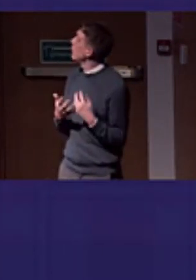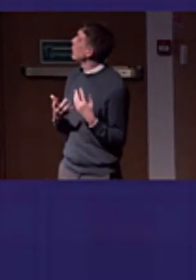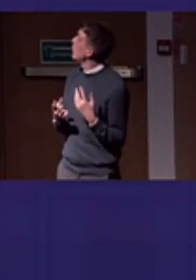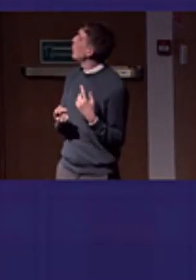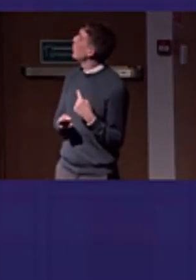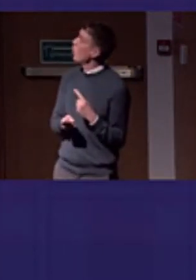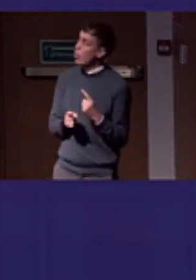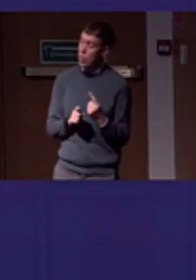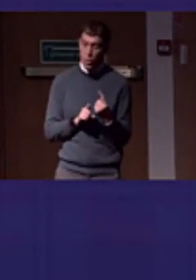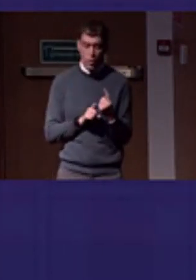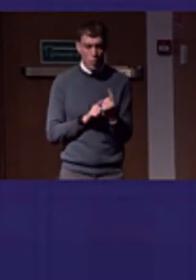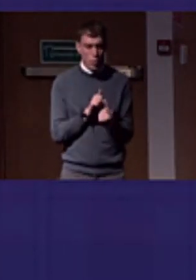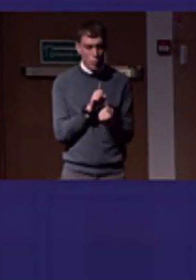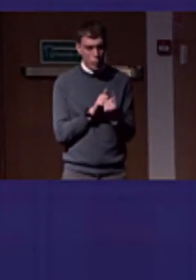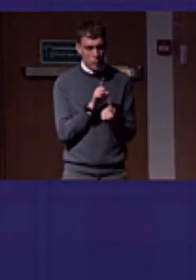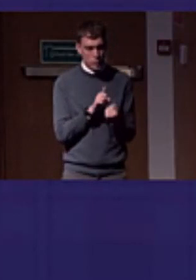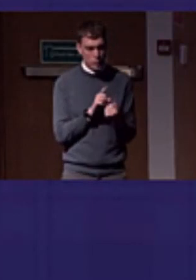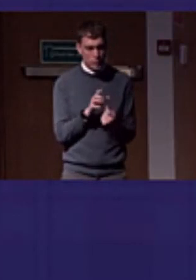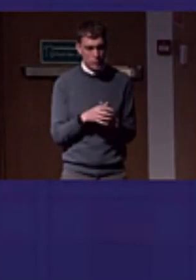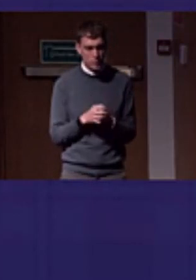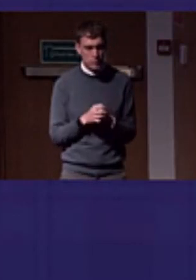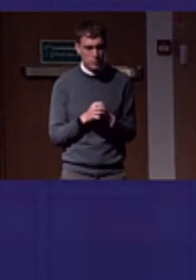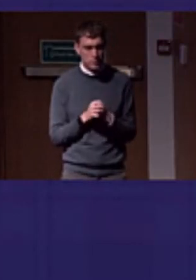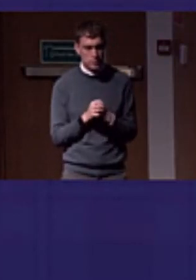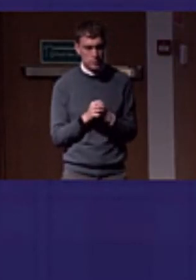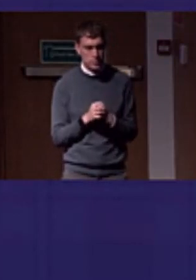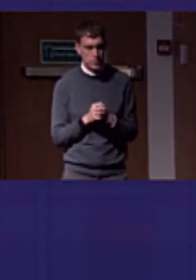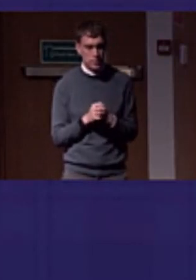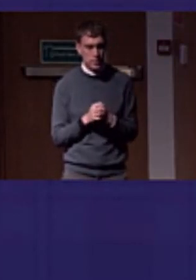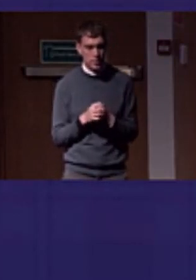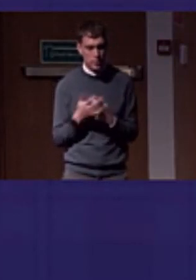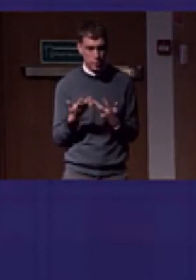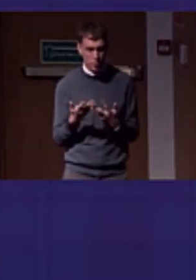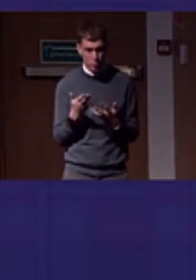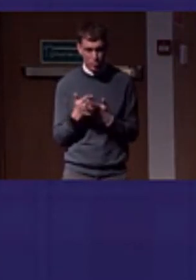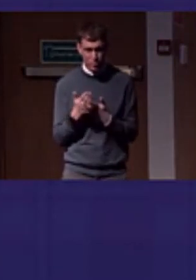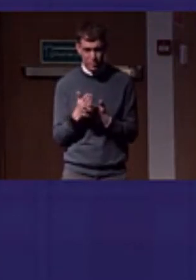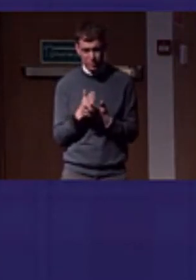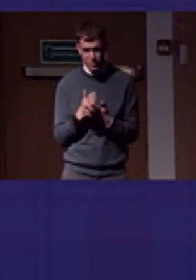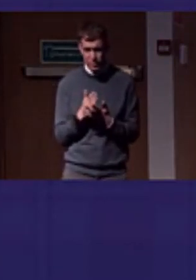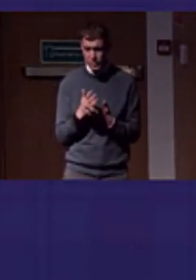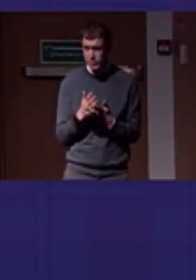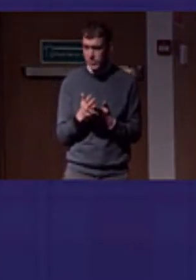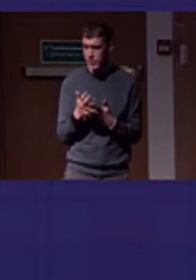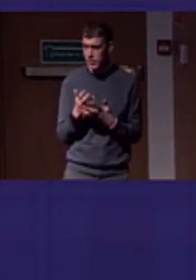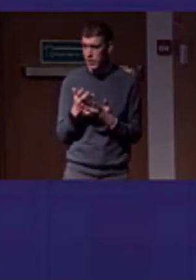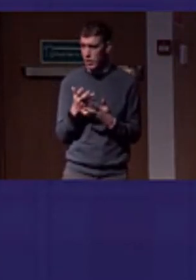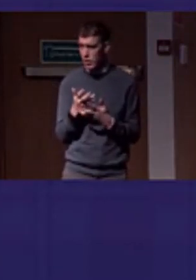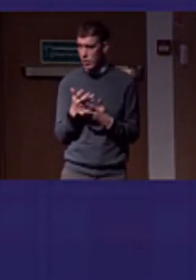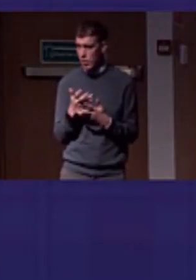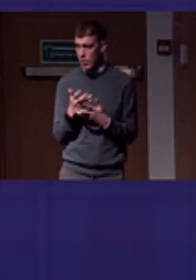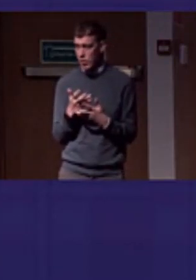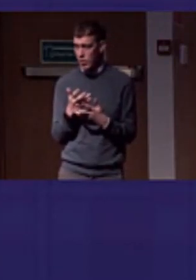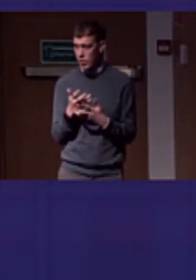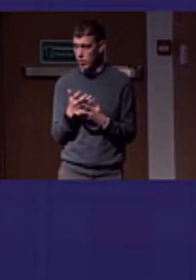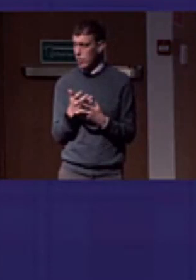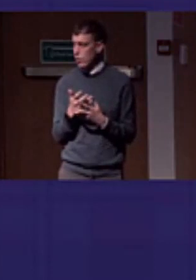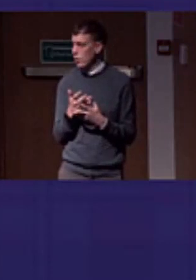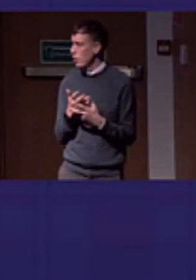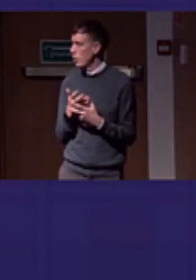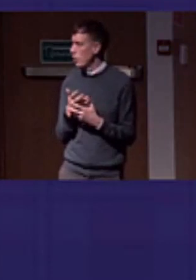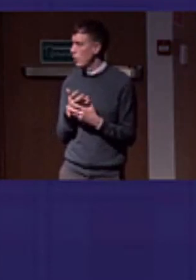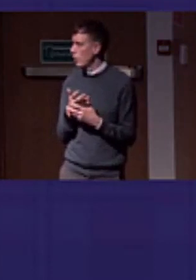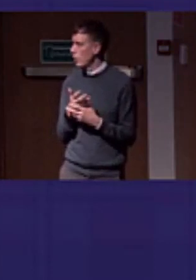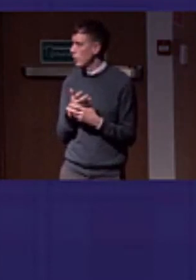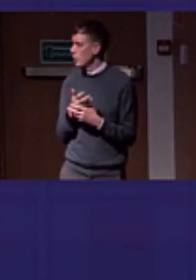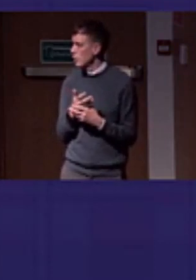One-on-ones. This is Sean. That is a cotton candy bear? I don't know. But they gave them out at